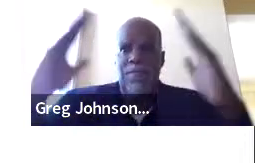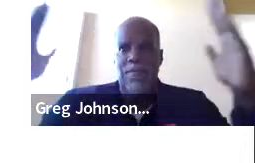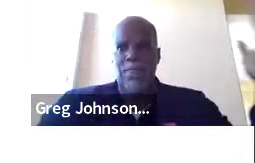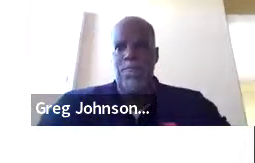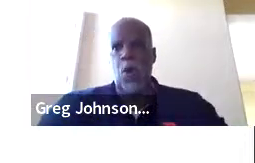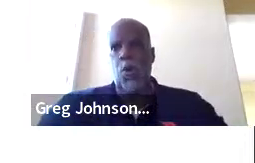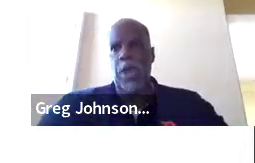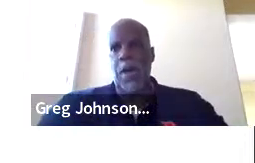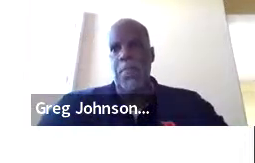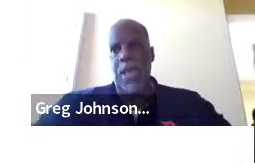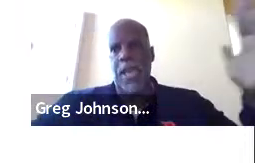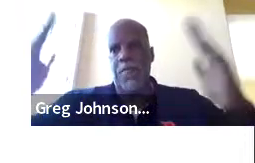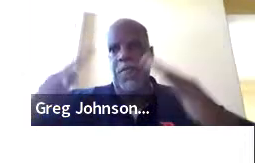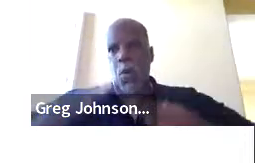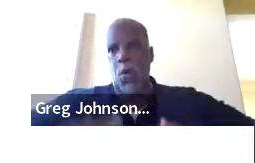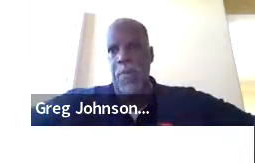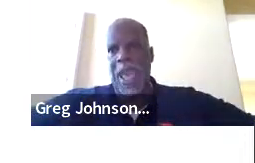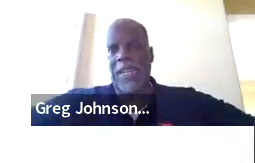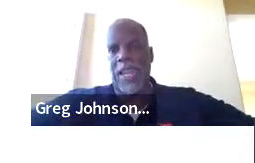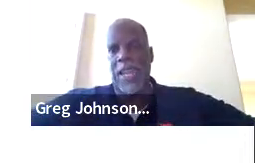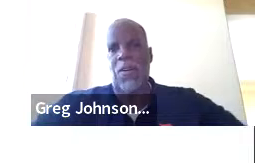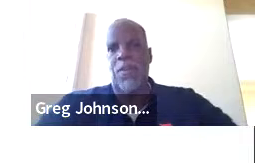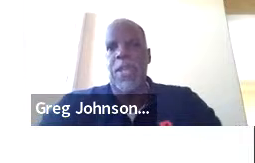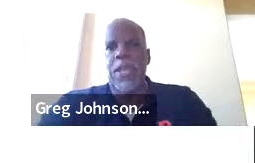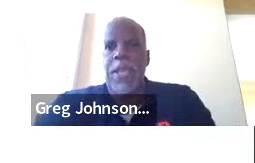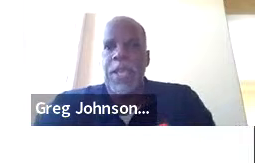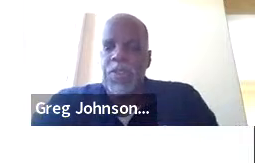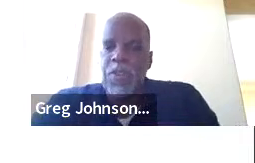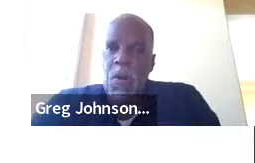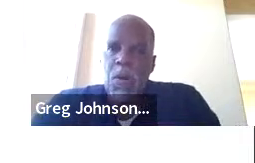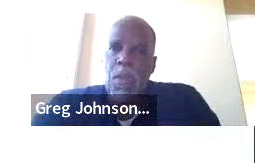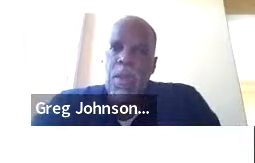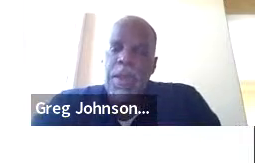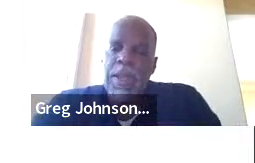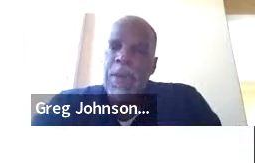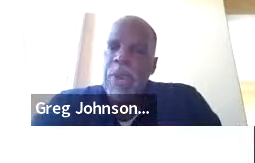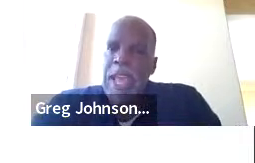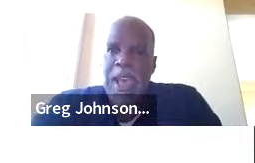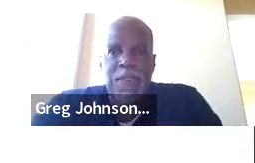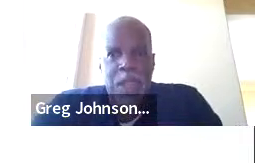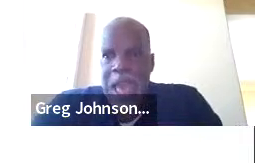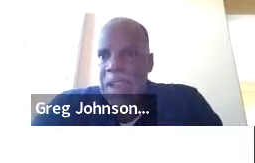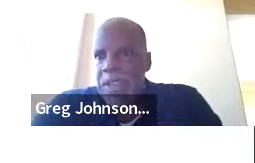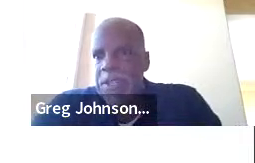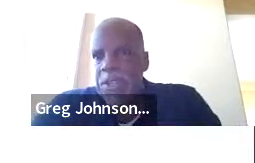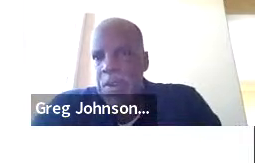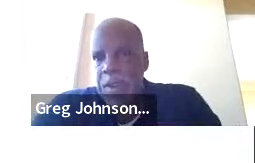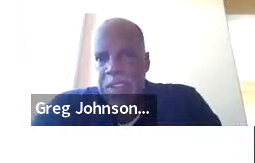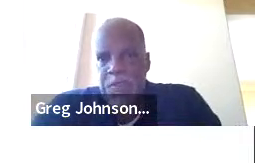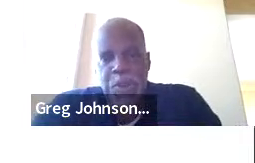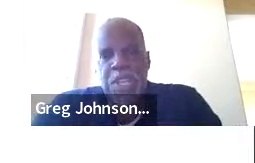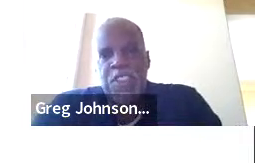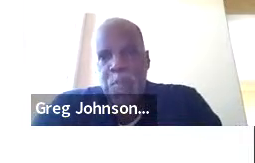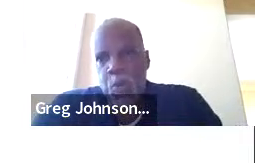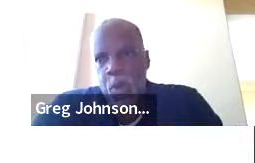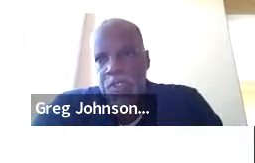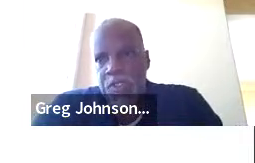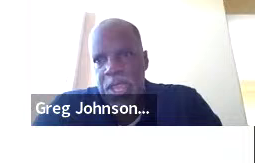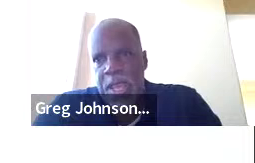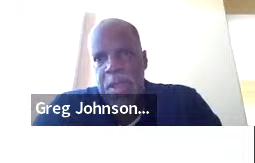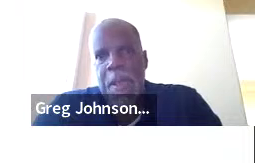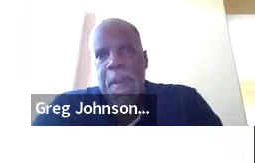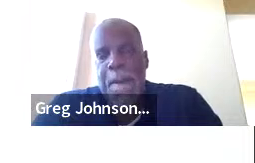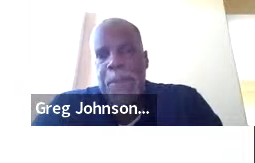that fold up and fold back down. So we have a lot of engineering expertise, but